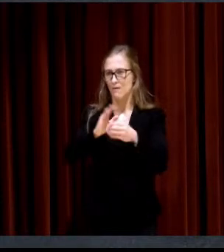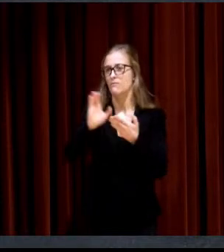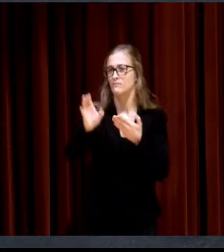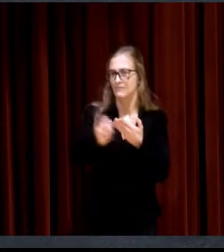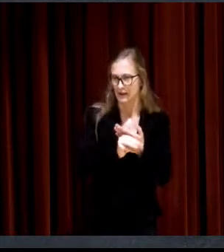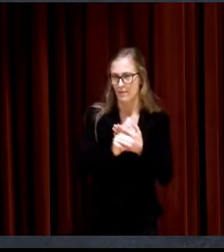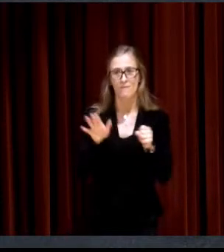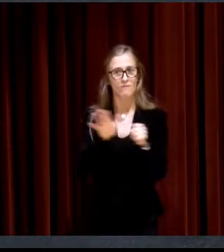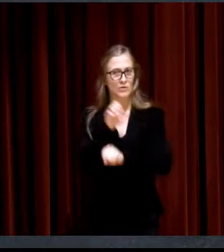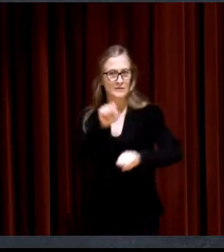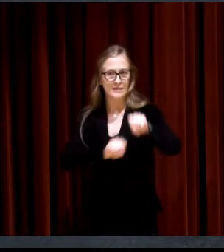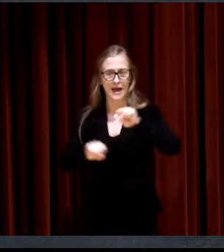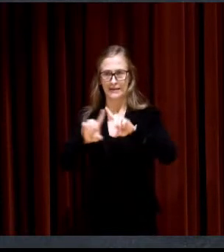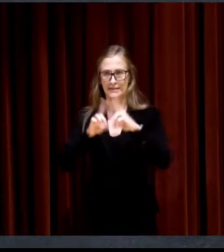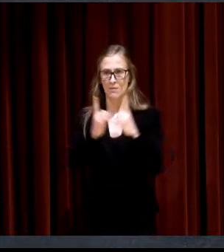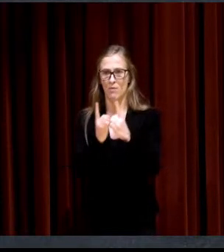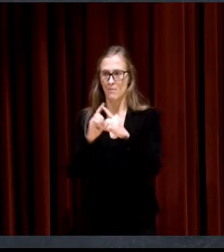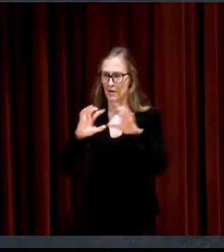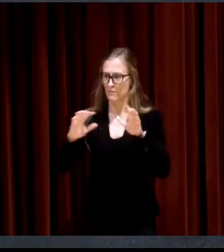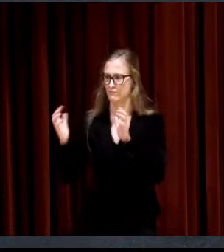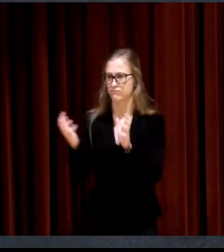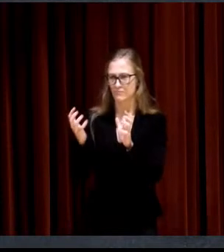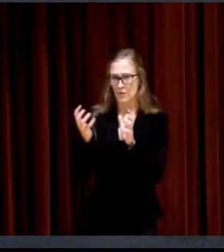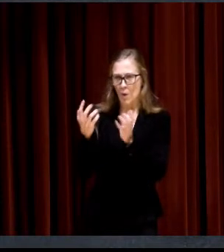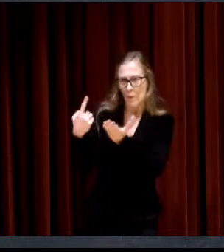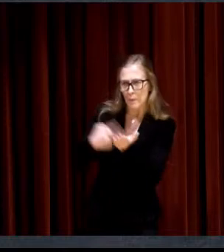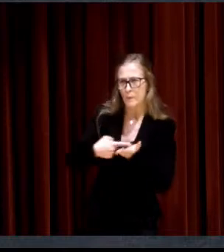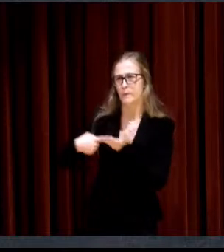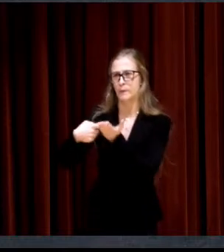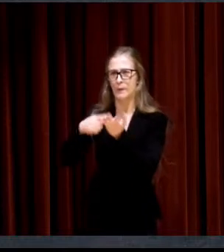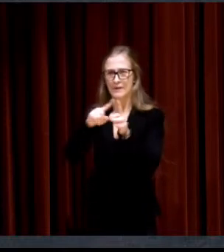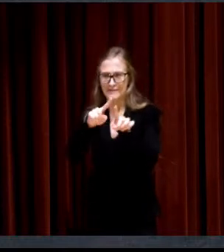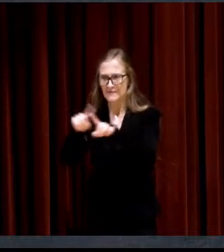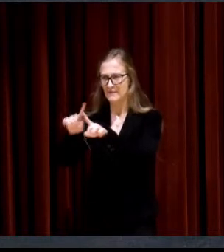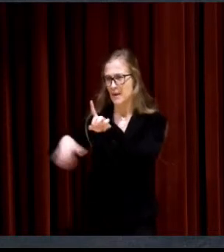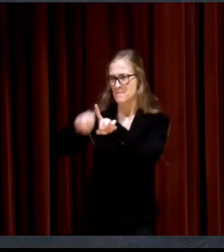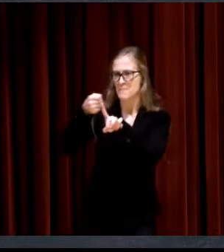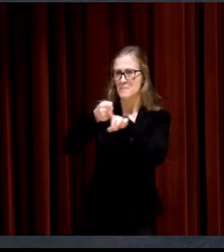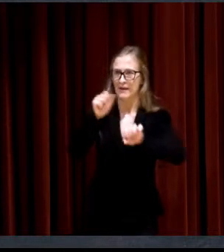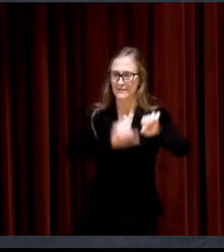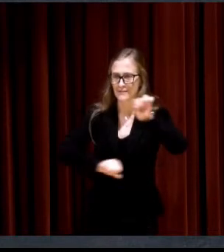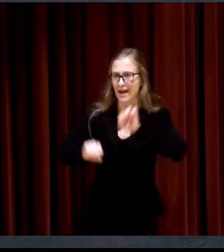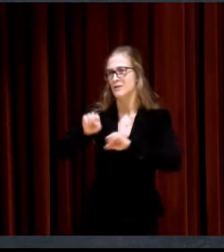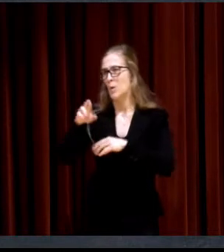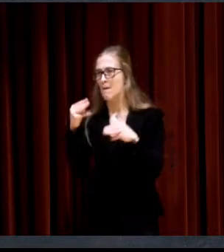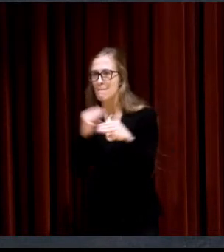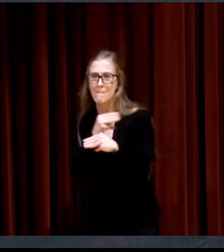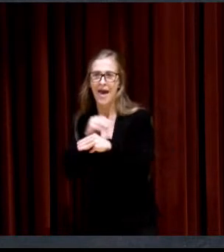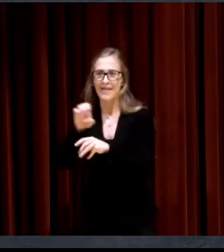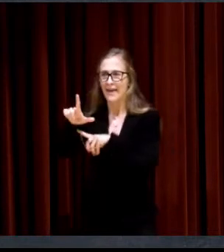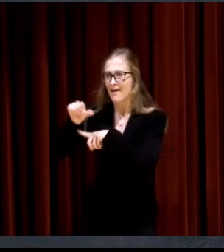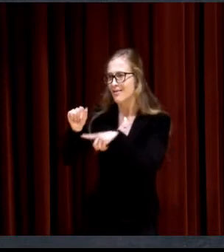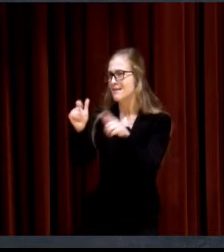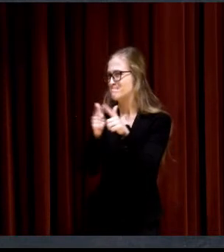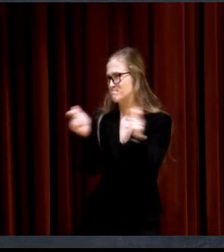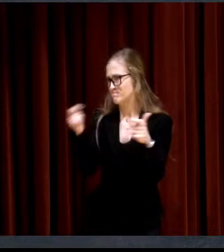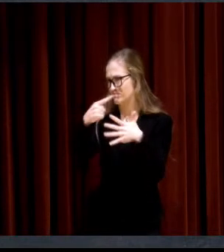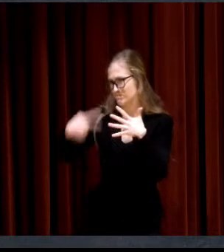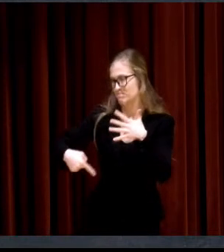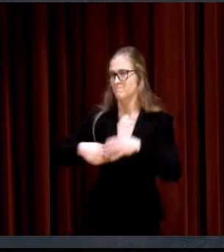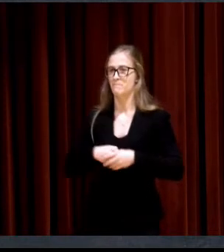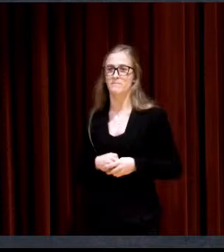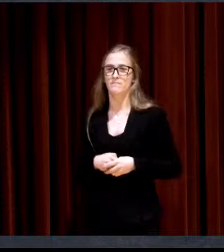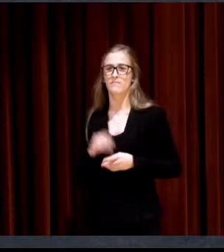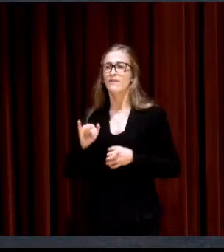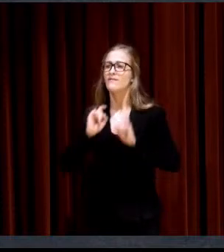science department met together to talk about different things that impacted science in this case, or math or ELA or what have you. This